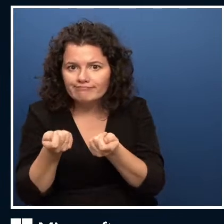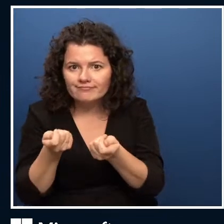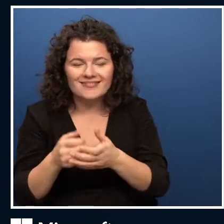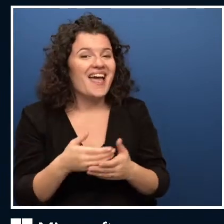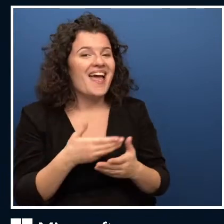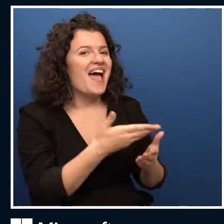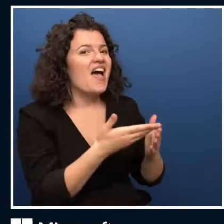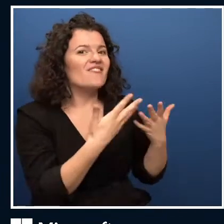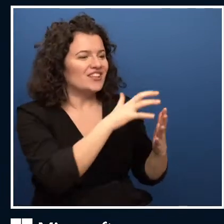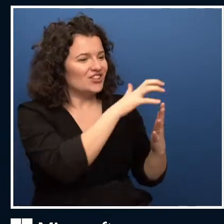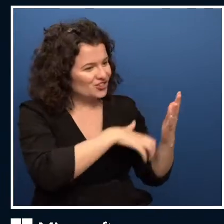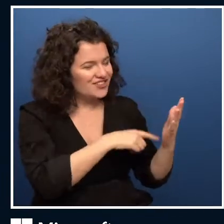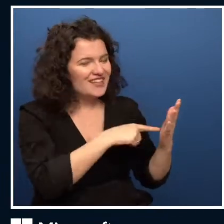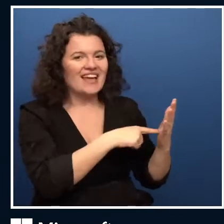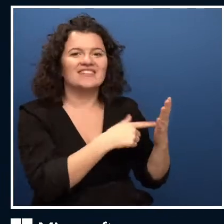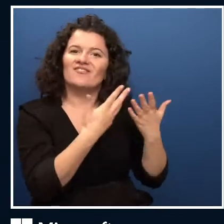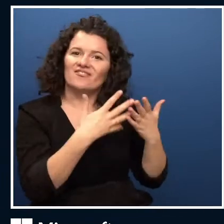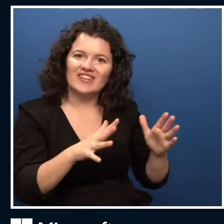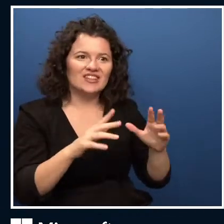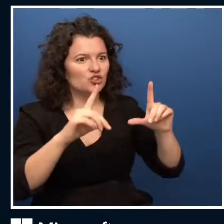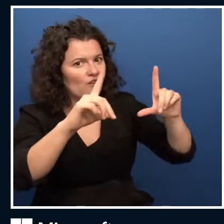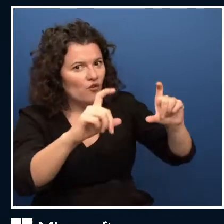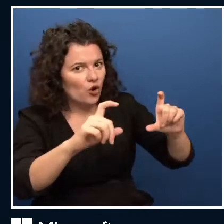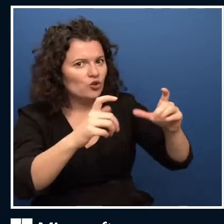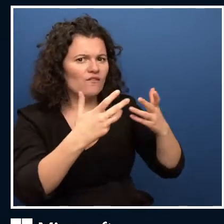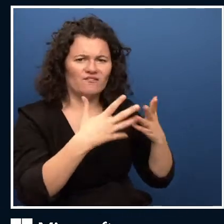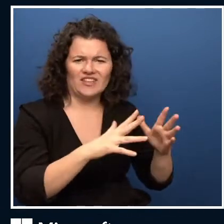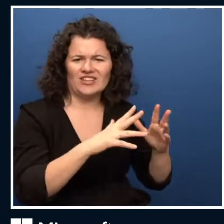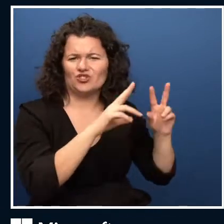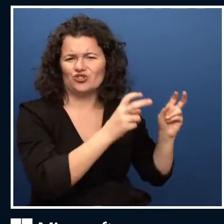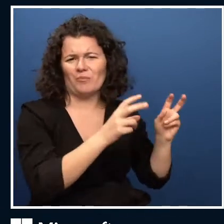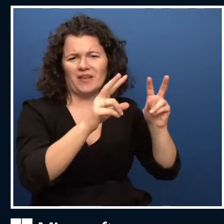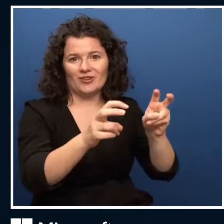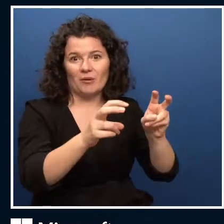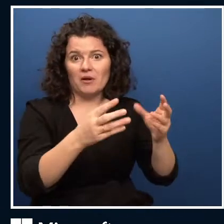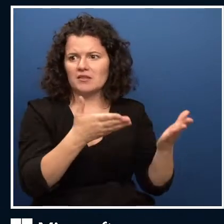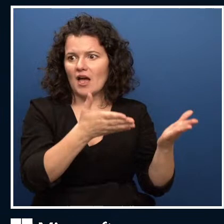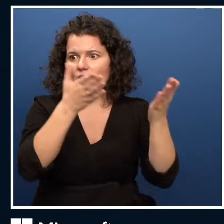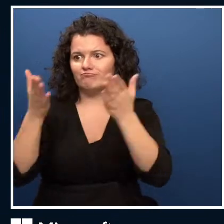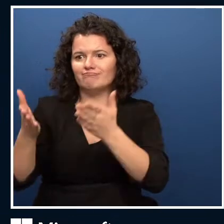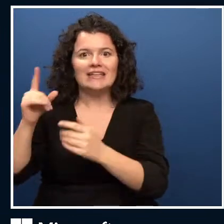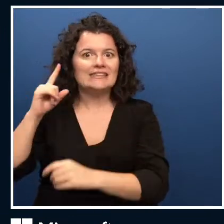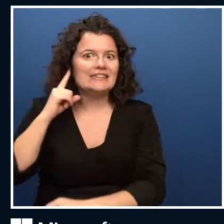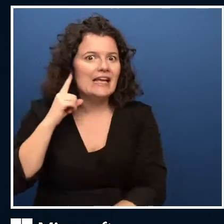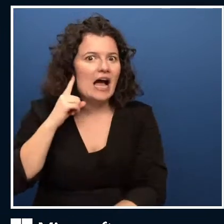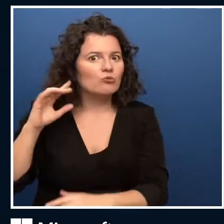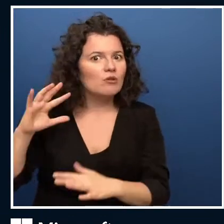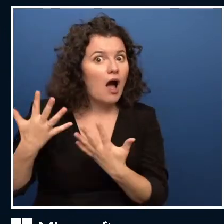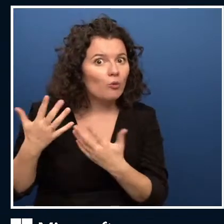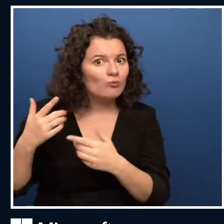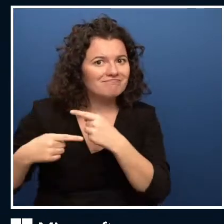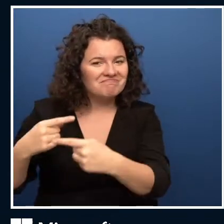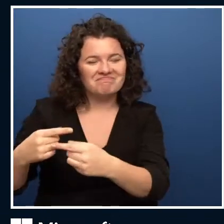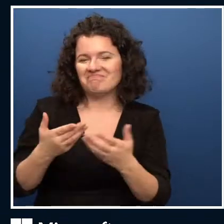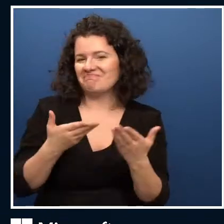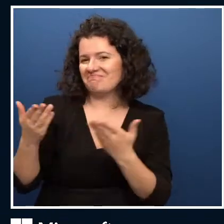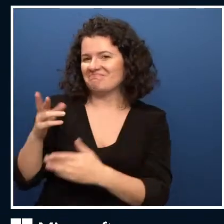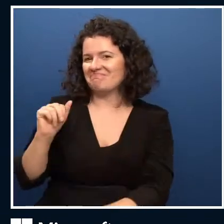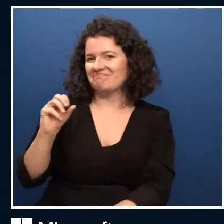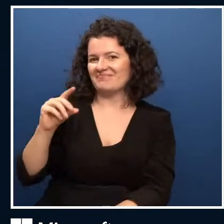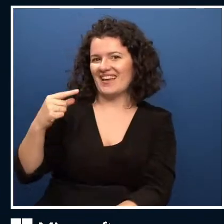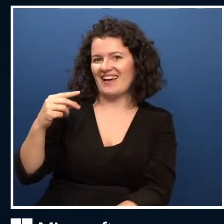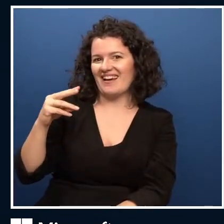discussed, audio and sound. So Raghav, the floor is yours. You can introduce yourself, share your screen, and start